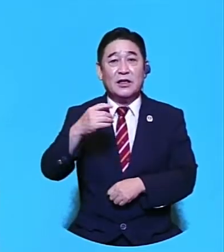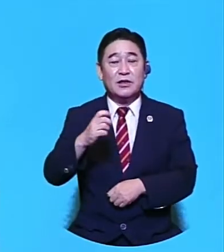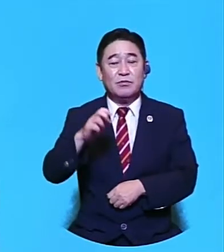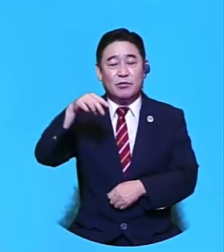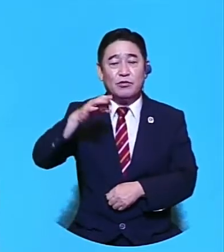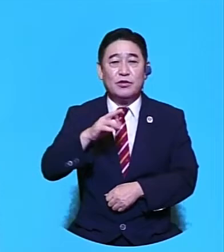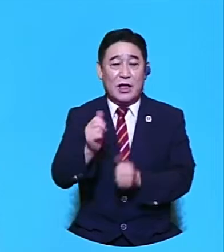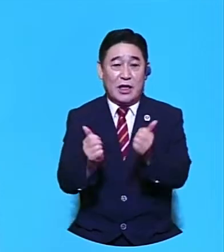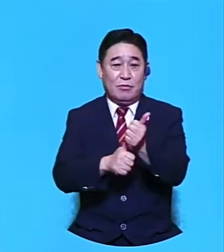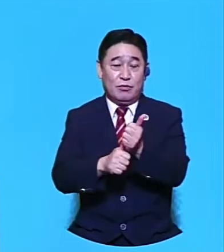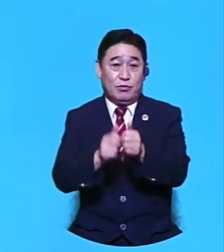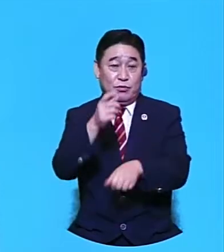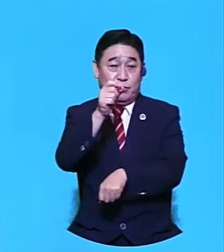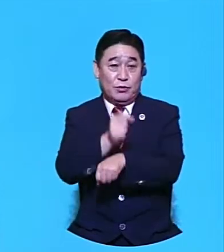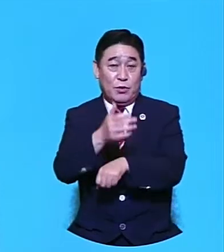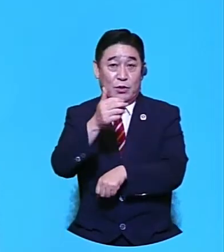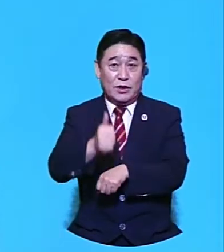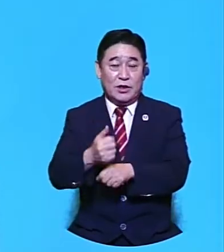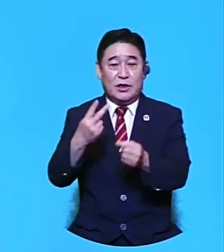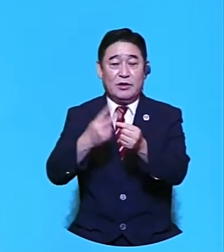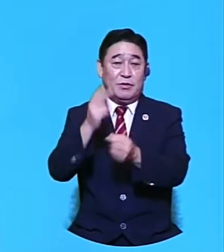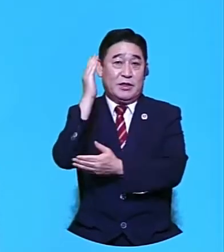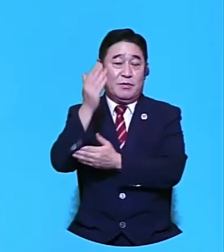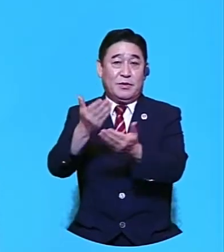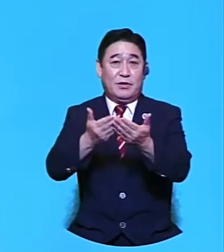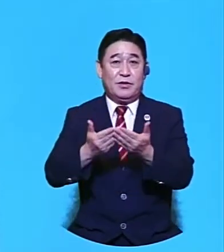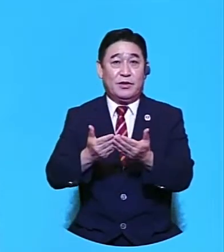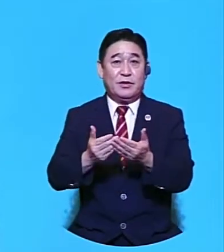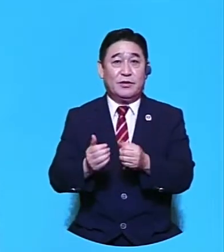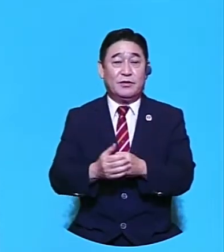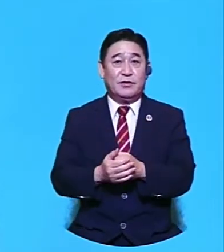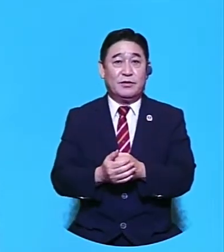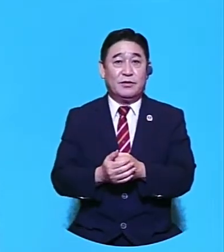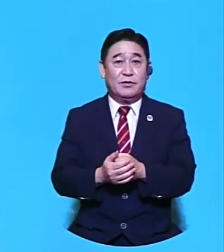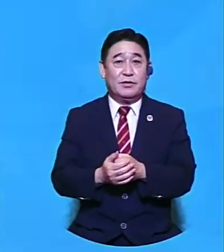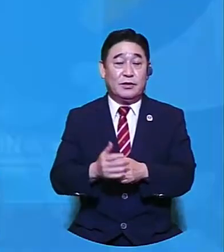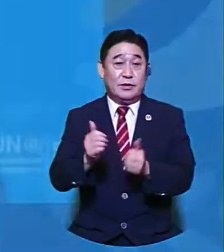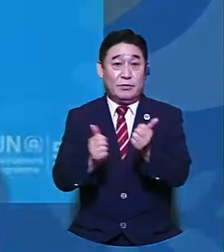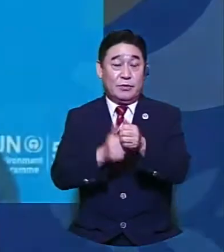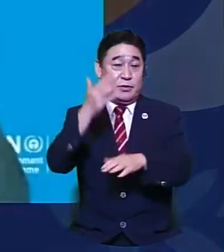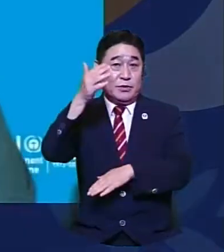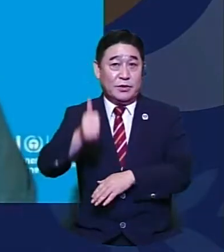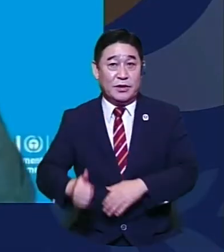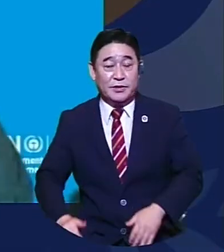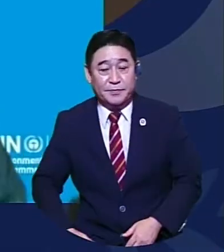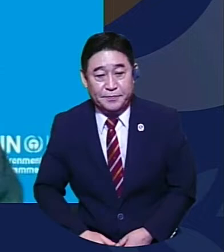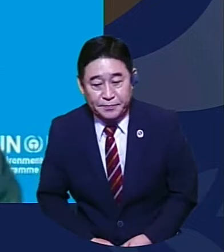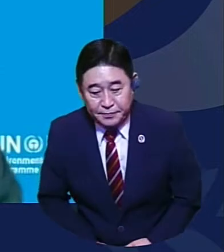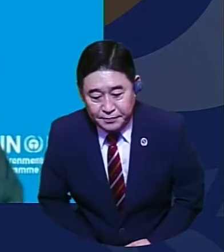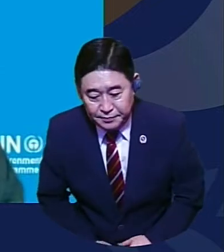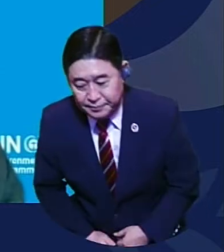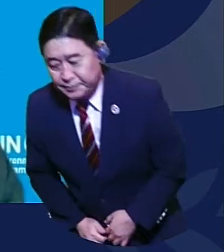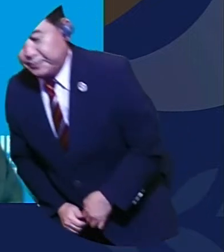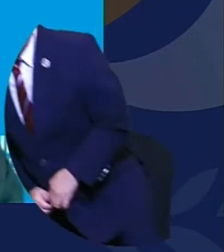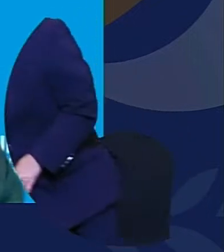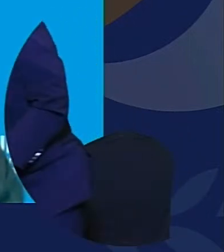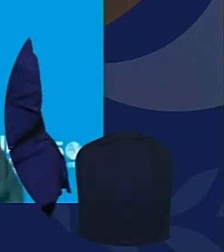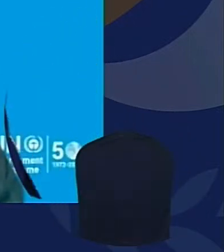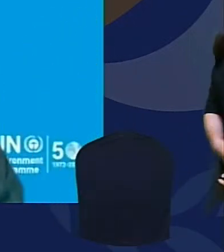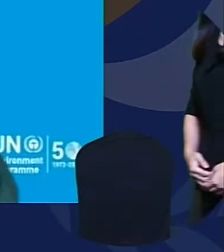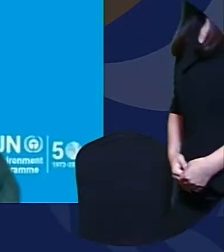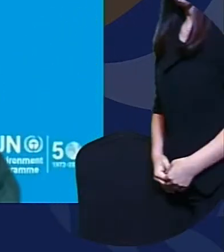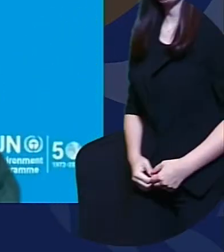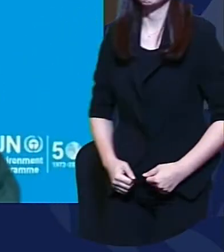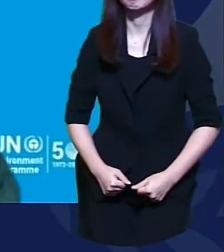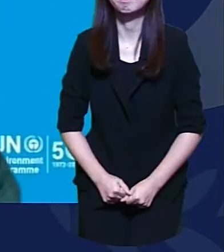of UNEP. Hello, Joyce Umsia. Hello. Hello, Professor John. Nice to see